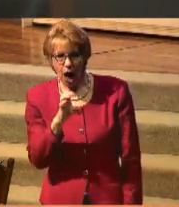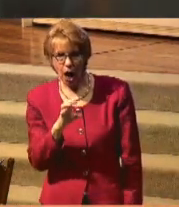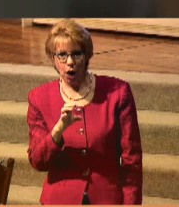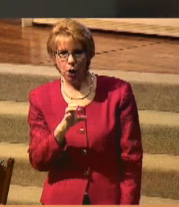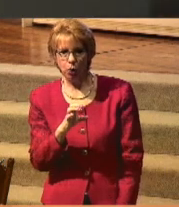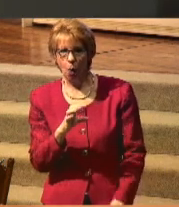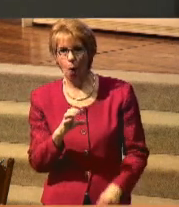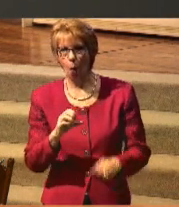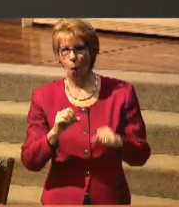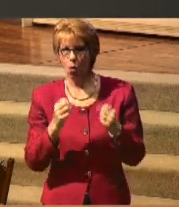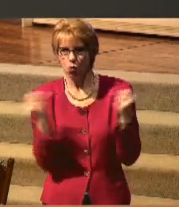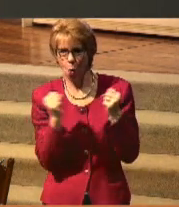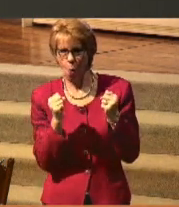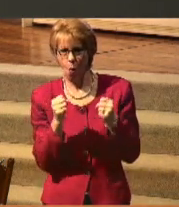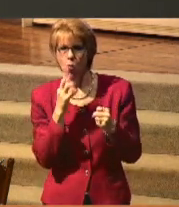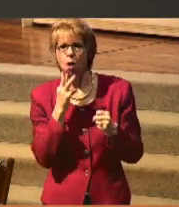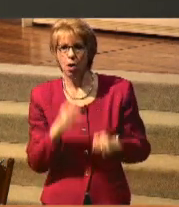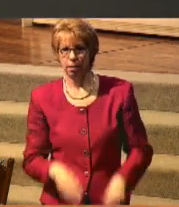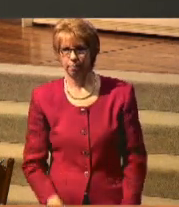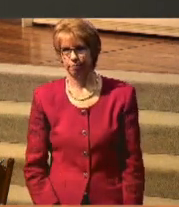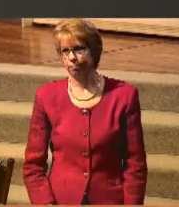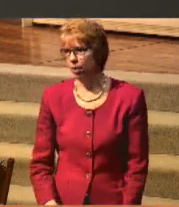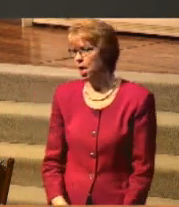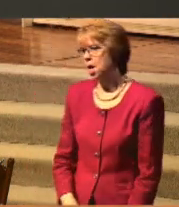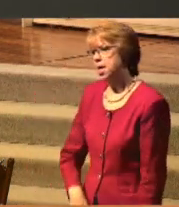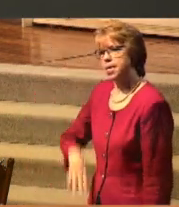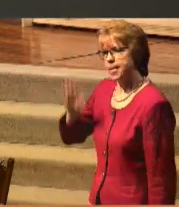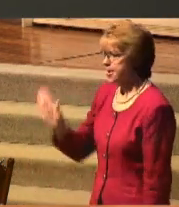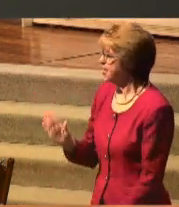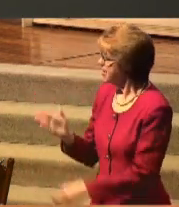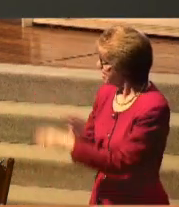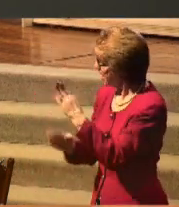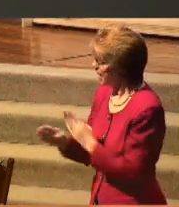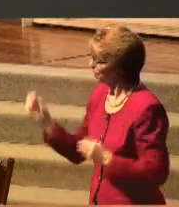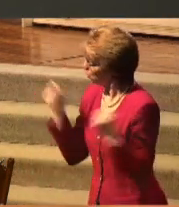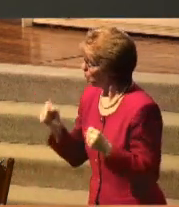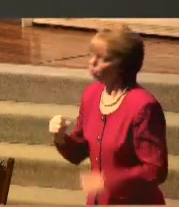my hands. They're cold. Go wash them with hot water.